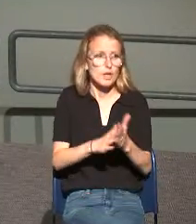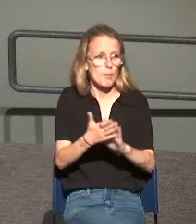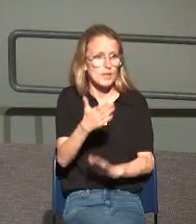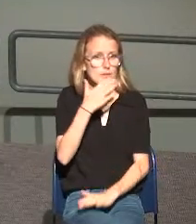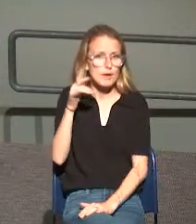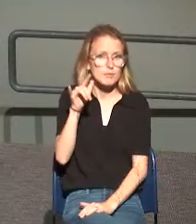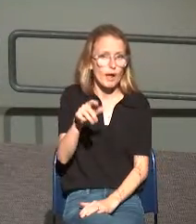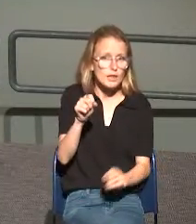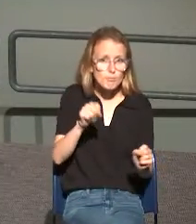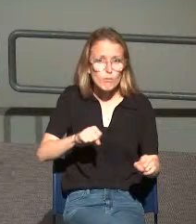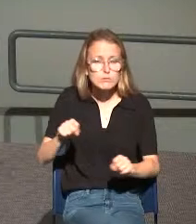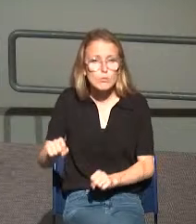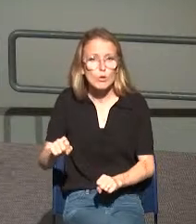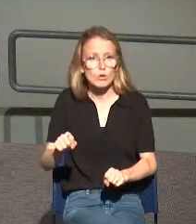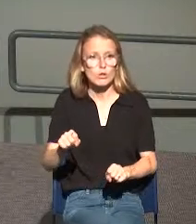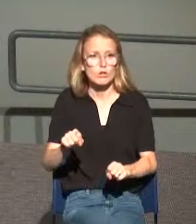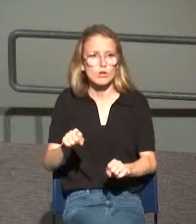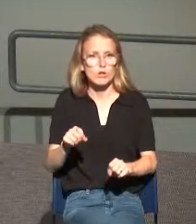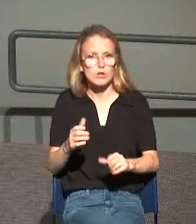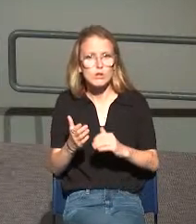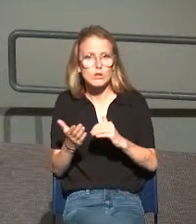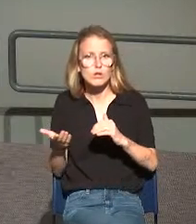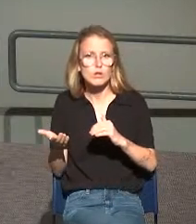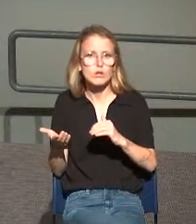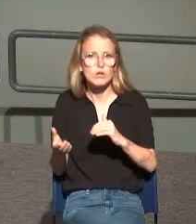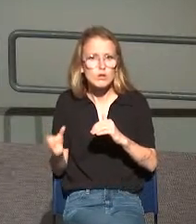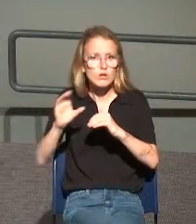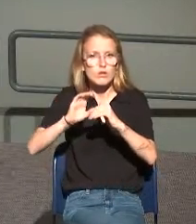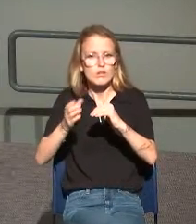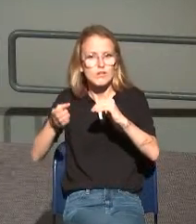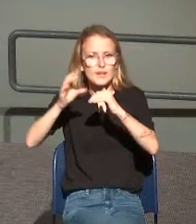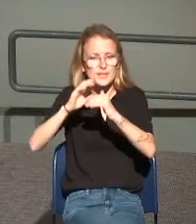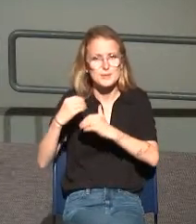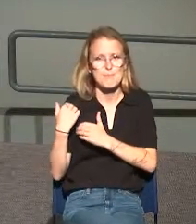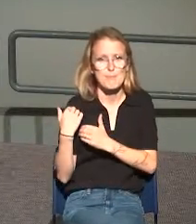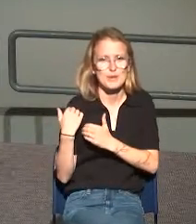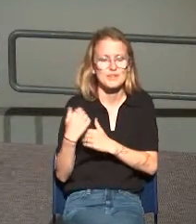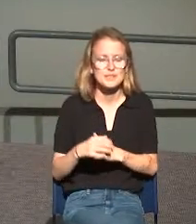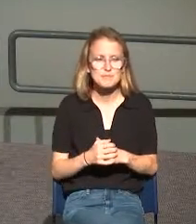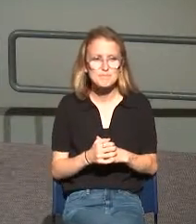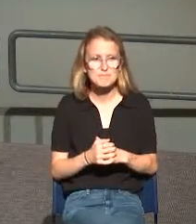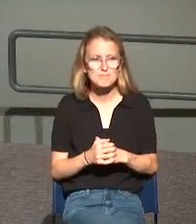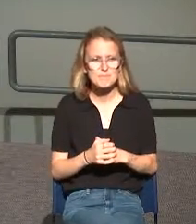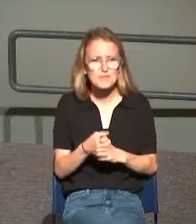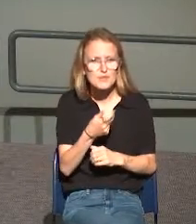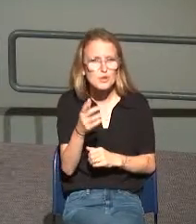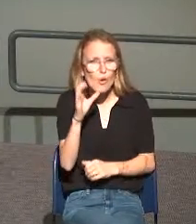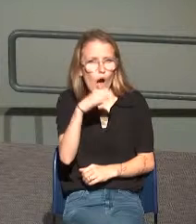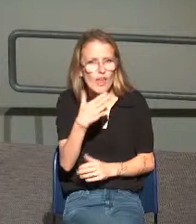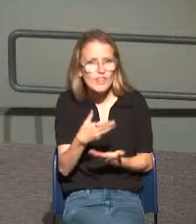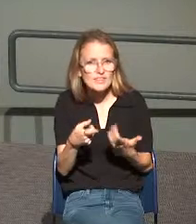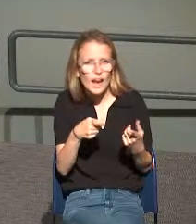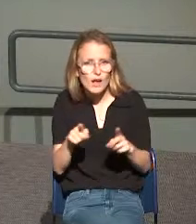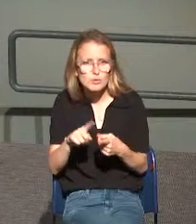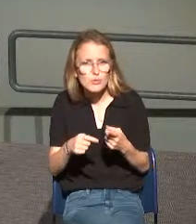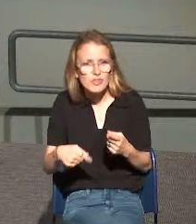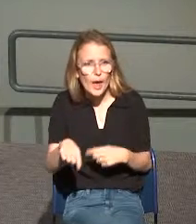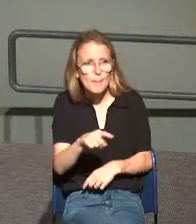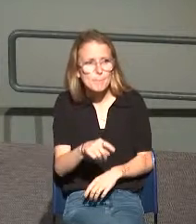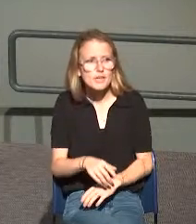they absolutely could. There were a couple of like odd things that happened to them